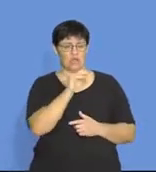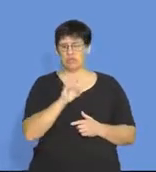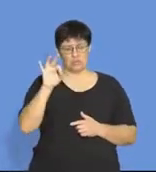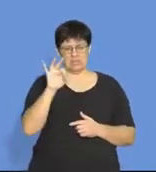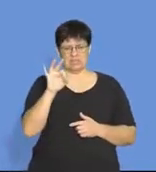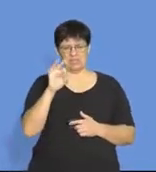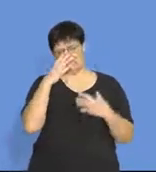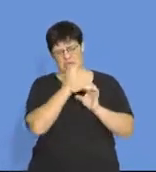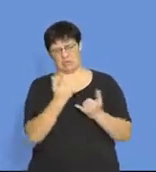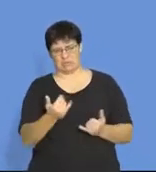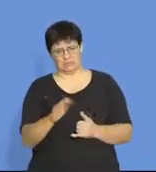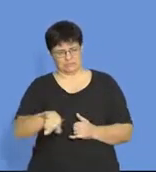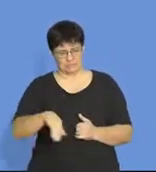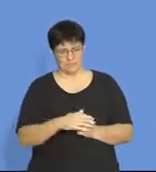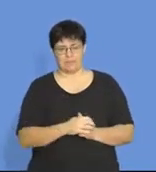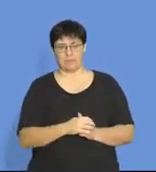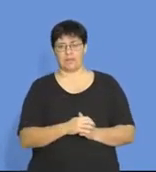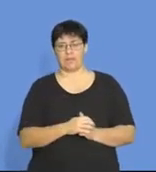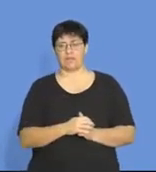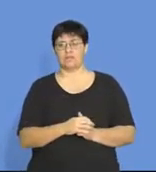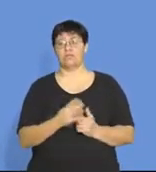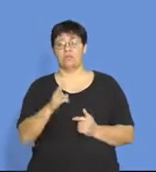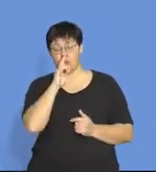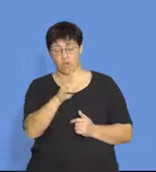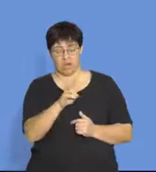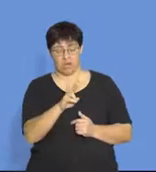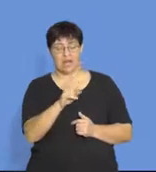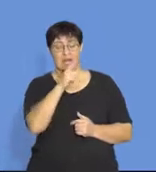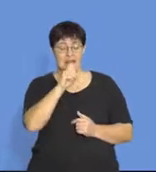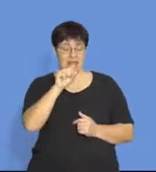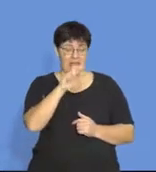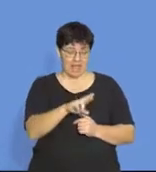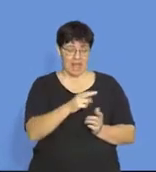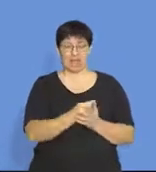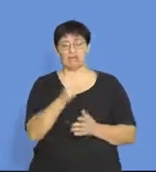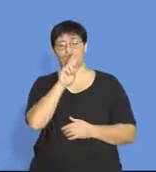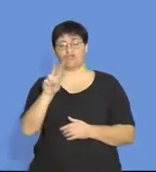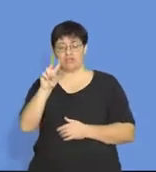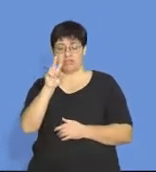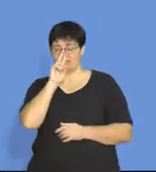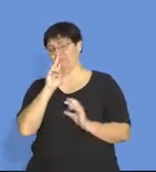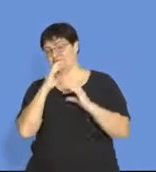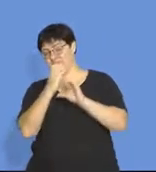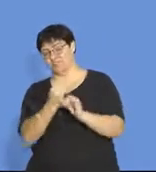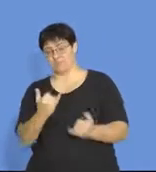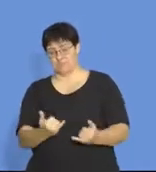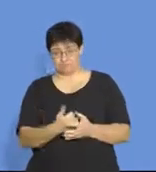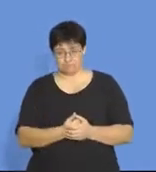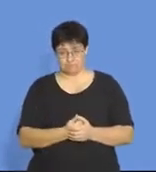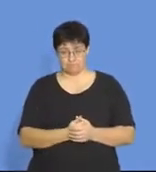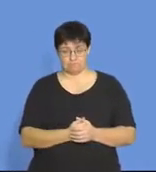cubic we're not really going to look at. For now, we're going to look at the linear and the